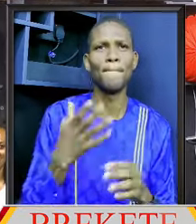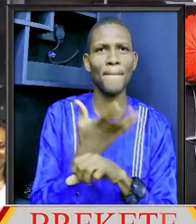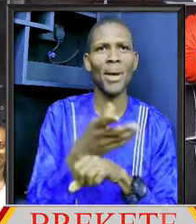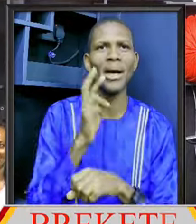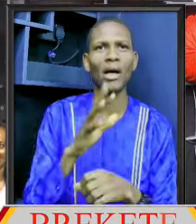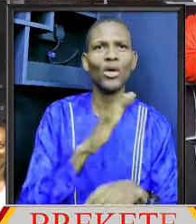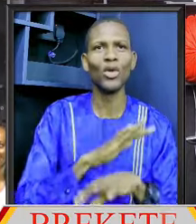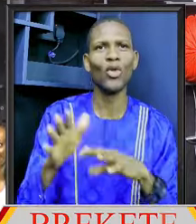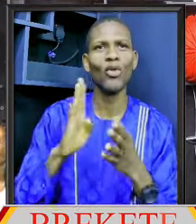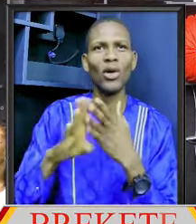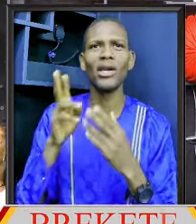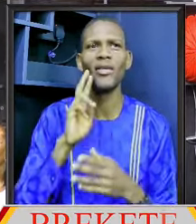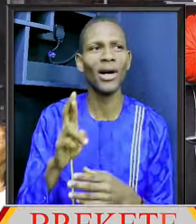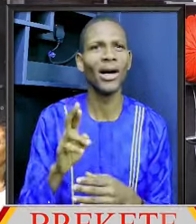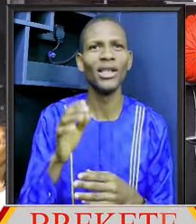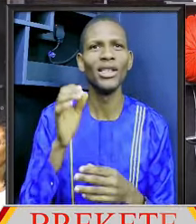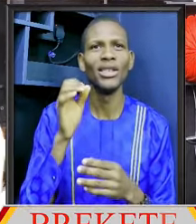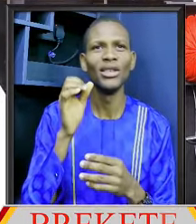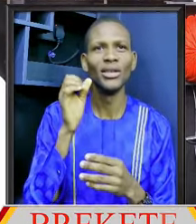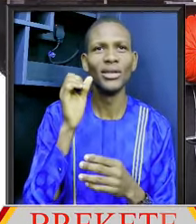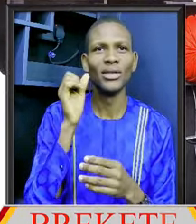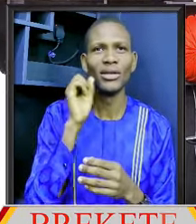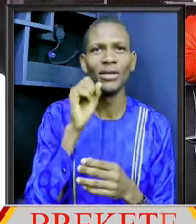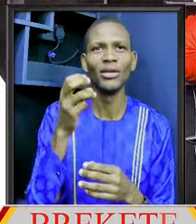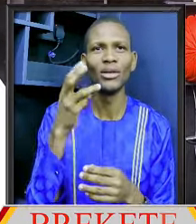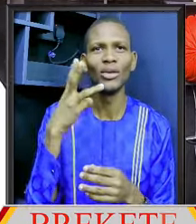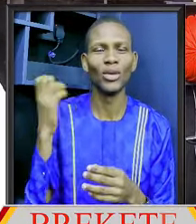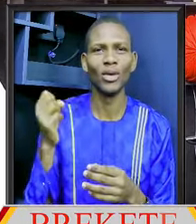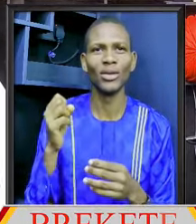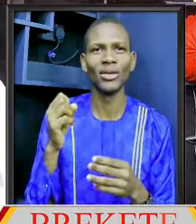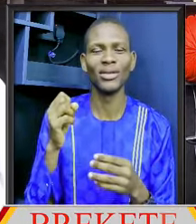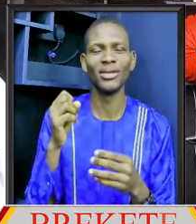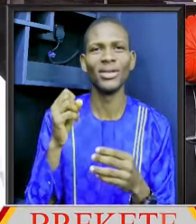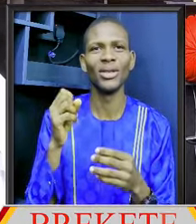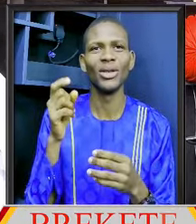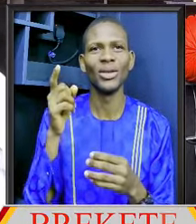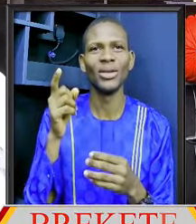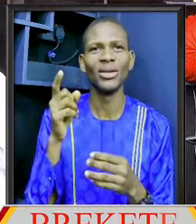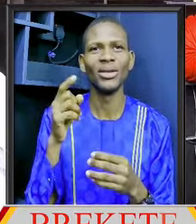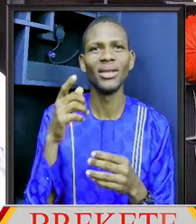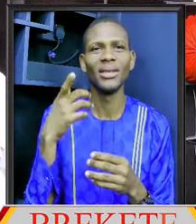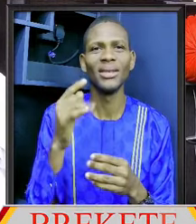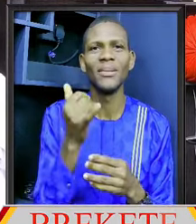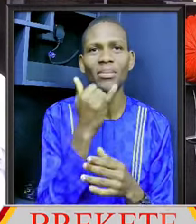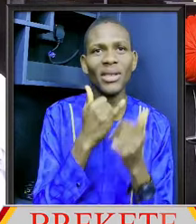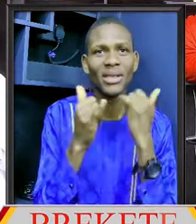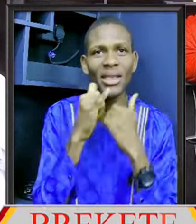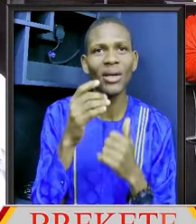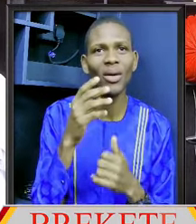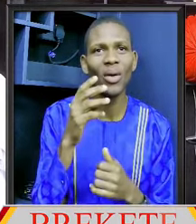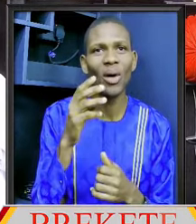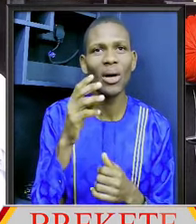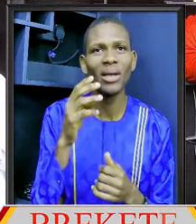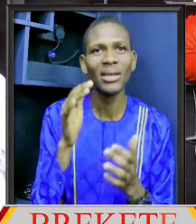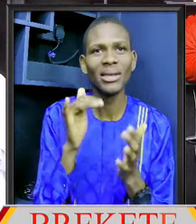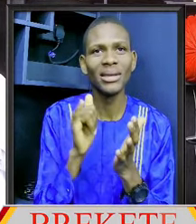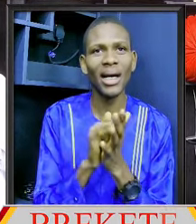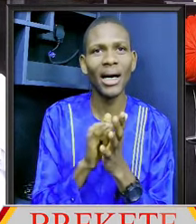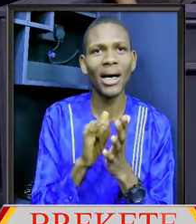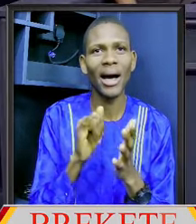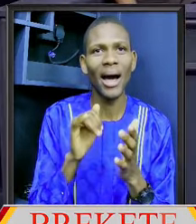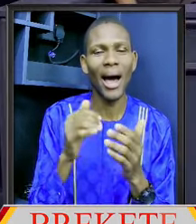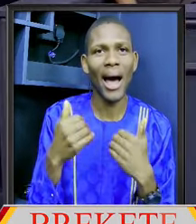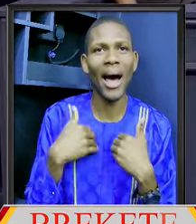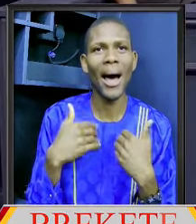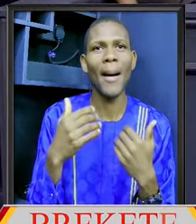No, even forgive her. Mm. It was inside this, ordinary president. The mistakes where I don't